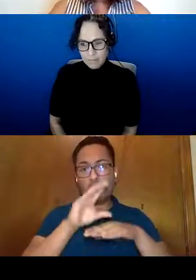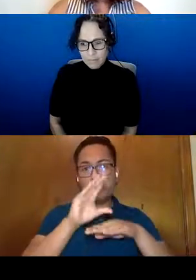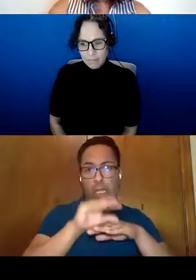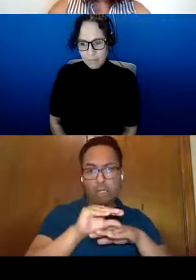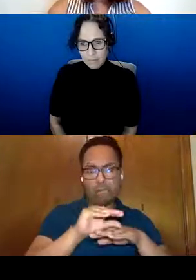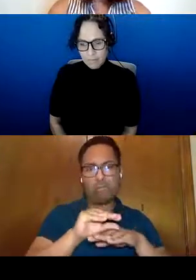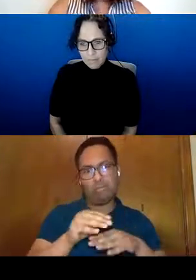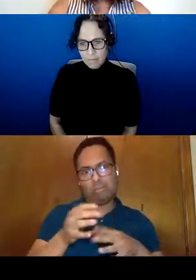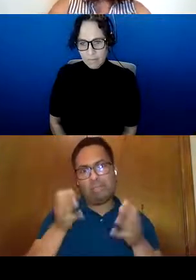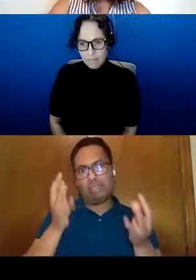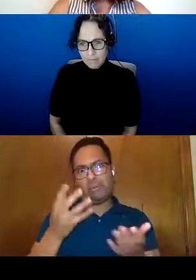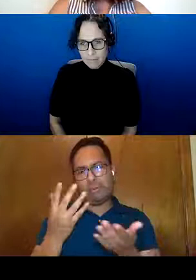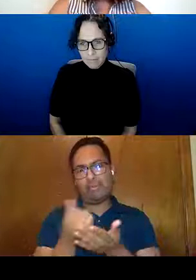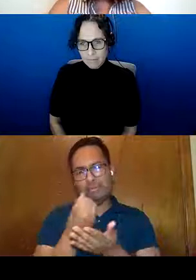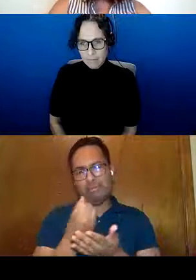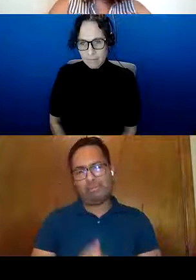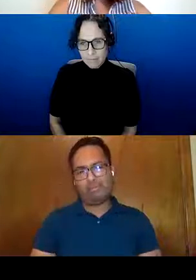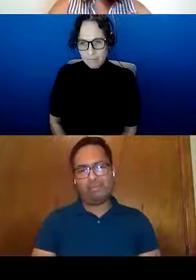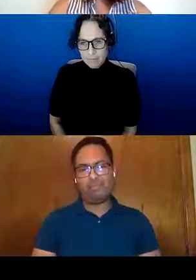advantage of those.